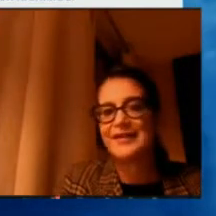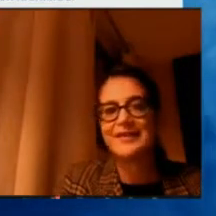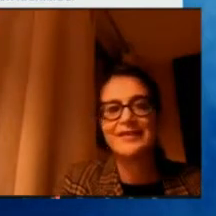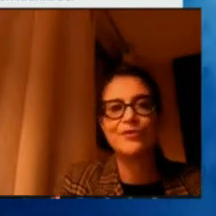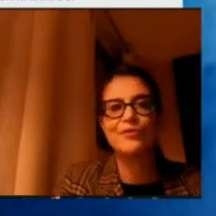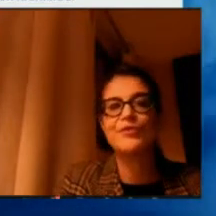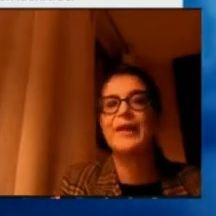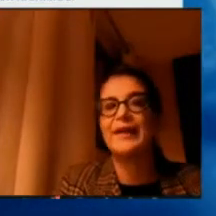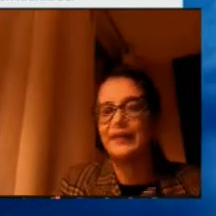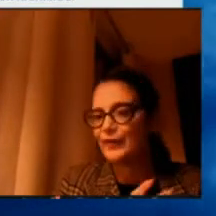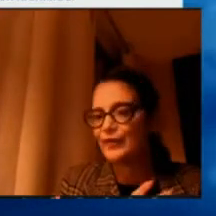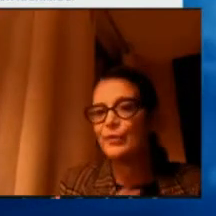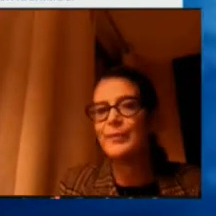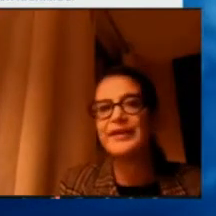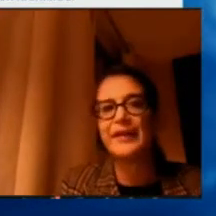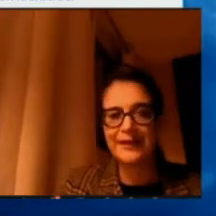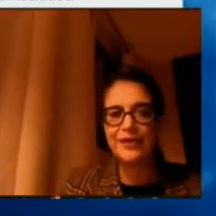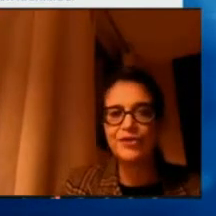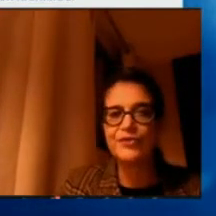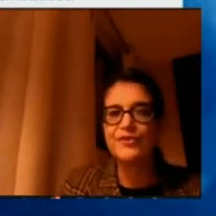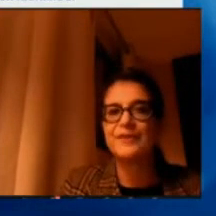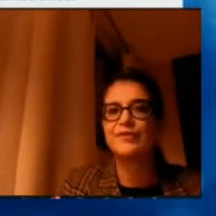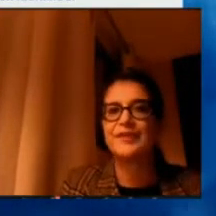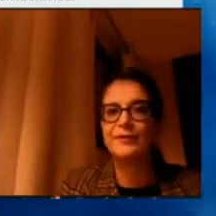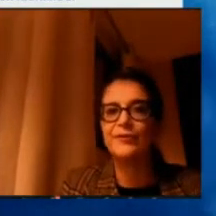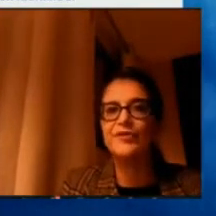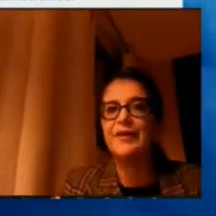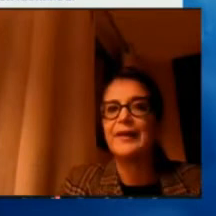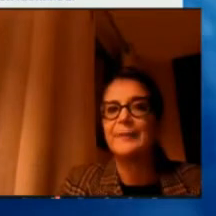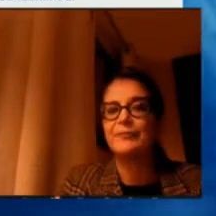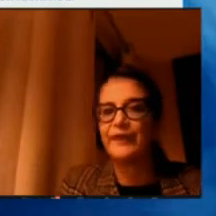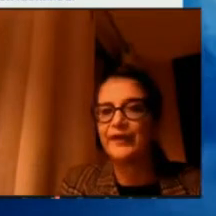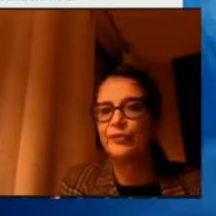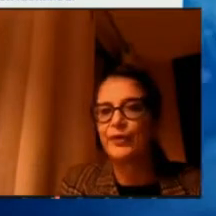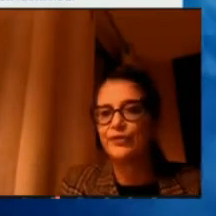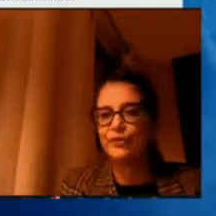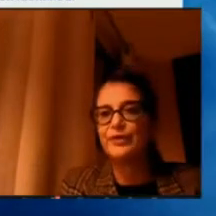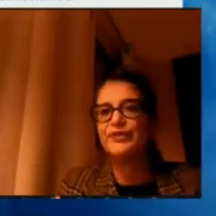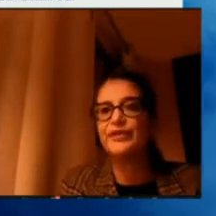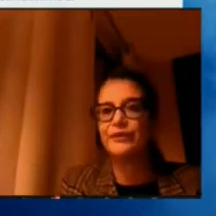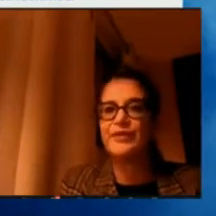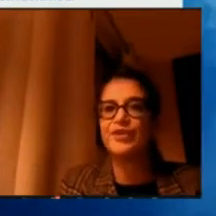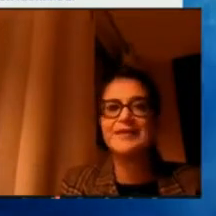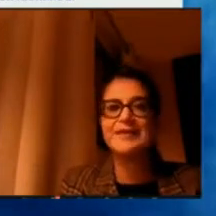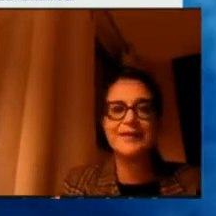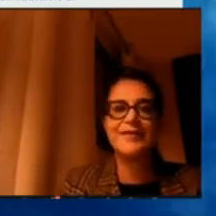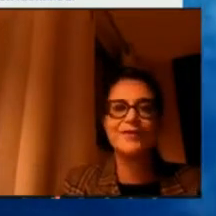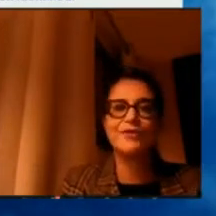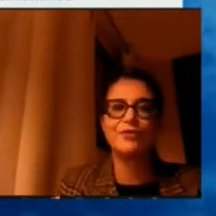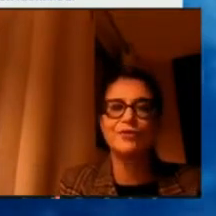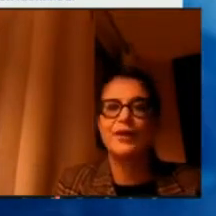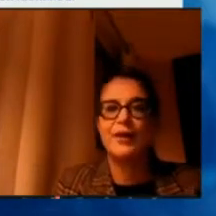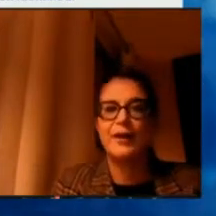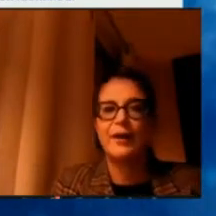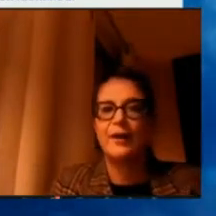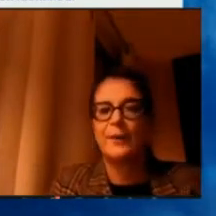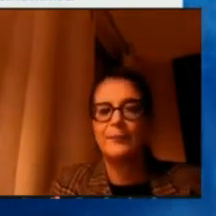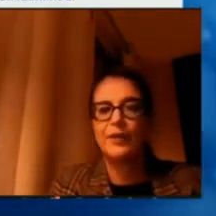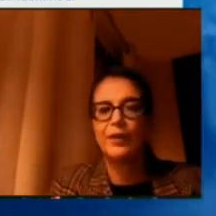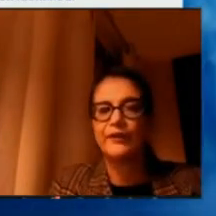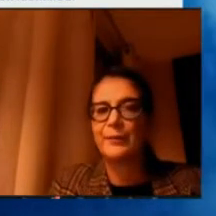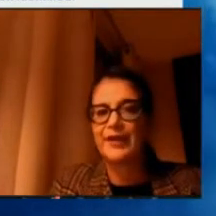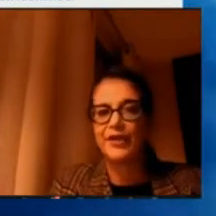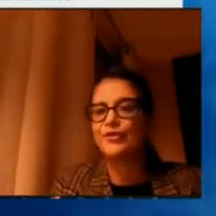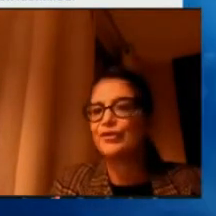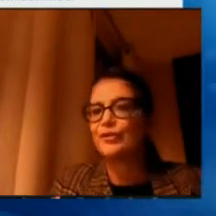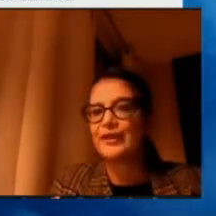used by so many applications, the signals. And in fact, when you interfere with GNSS, a lot of applications